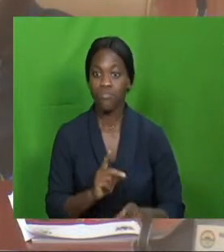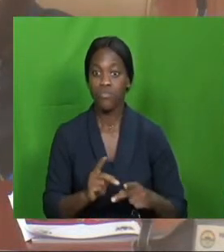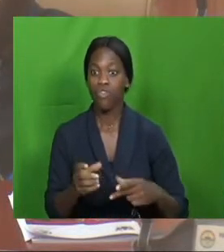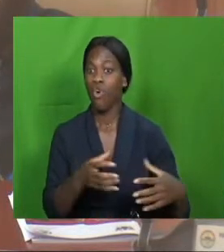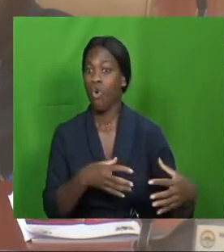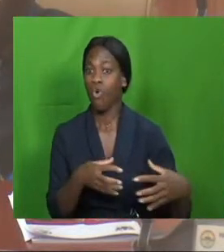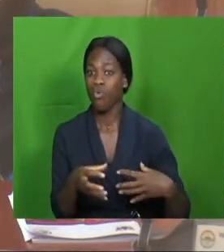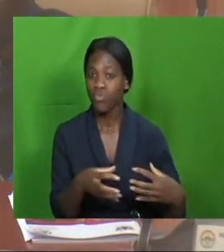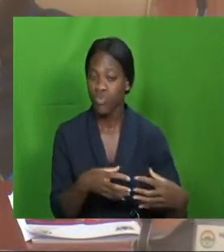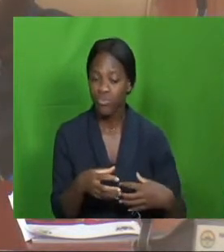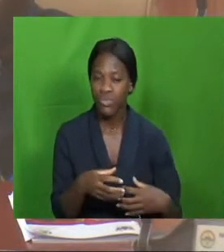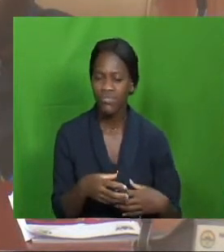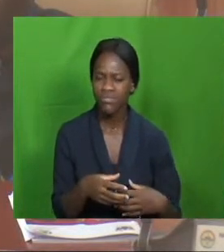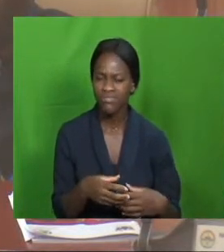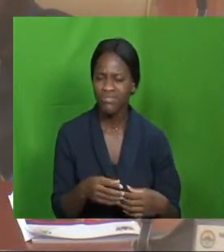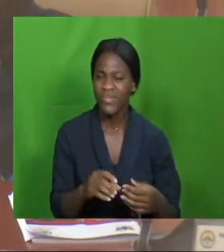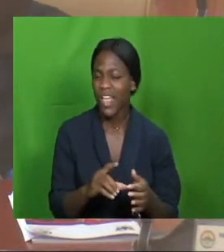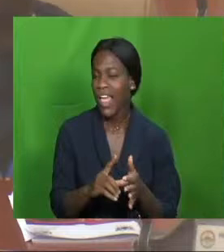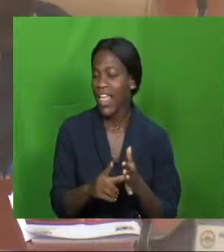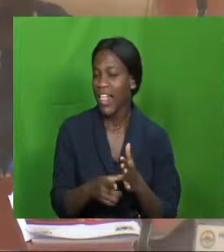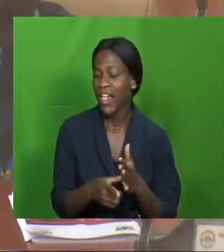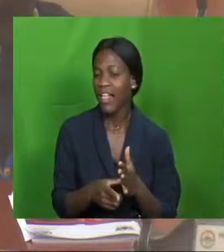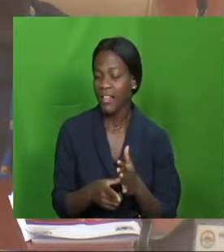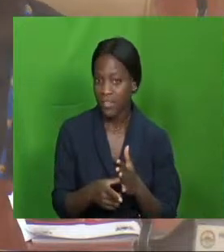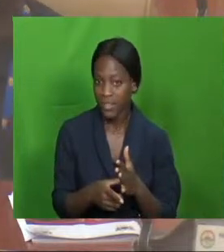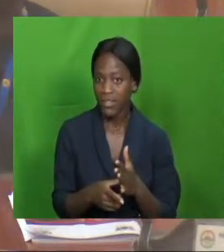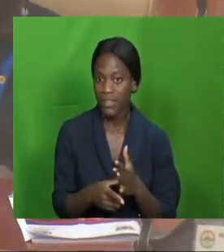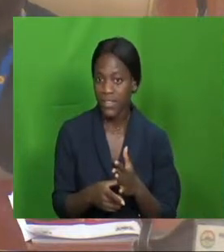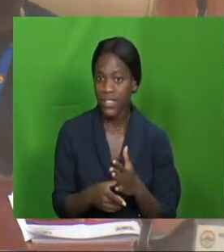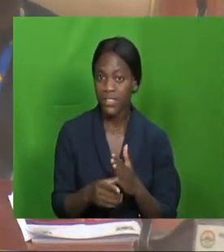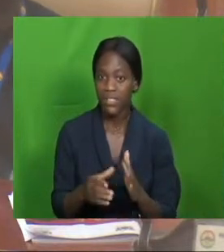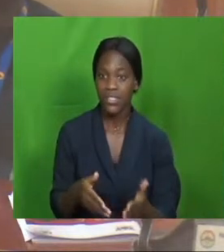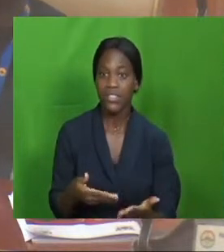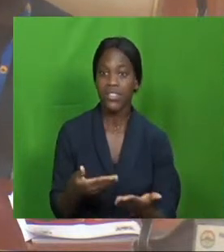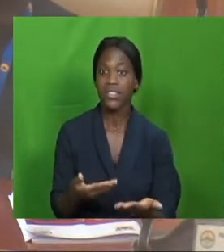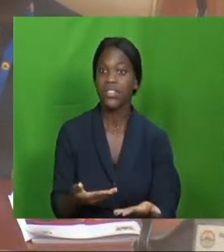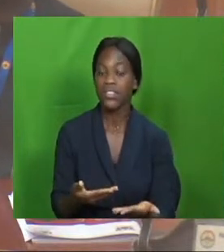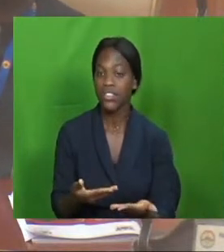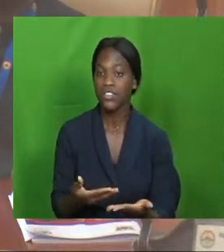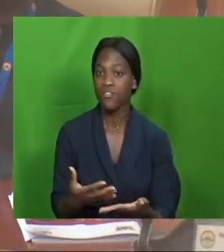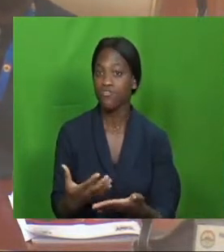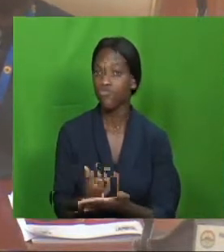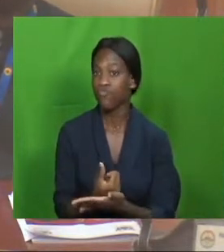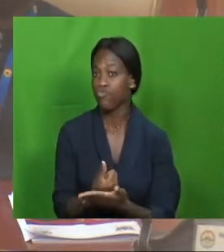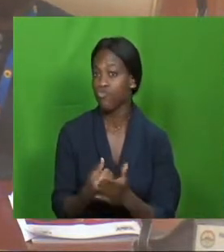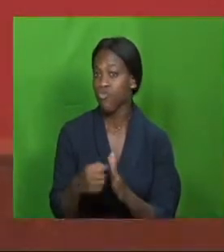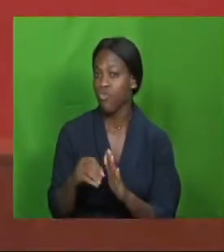And that is what led to the initiation of this whole provision.